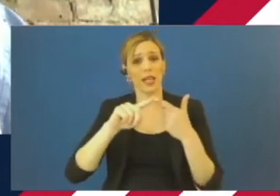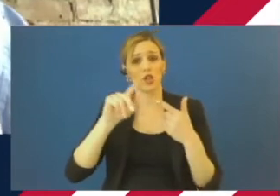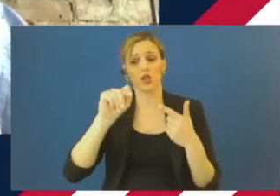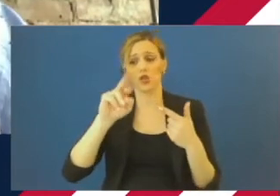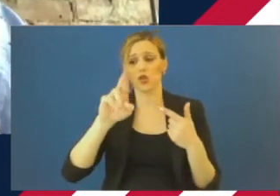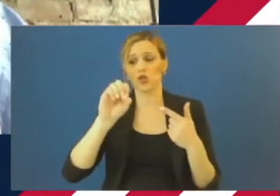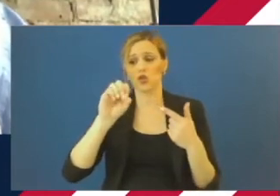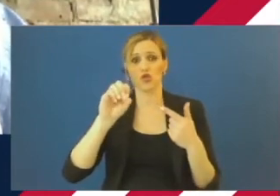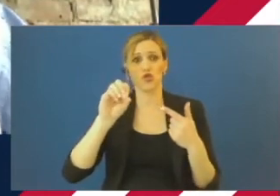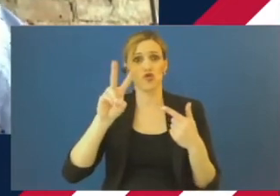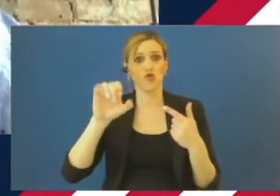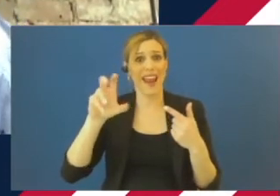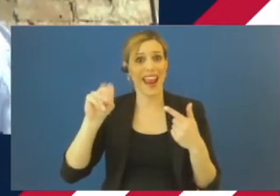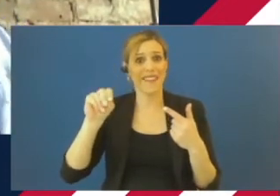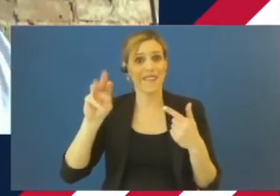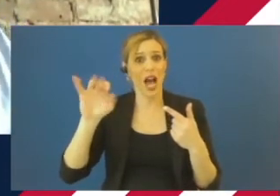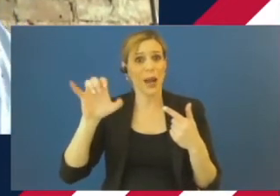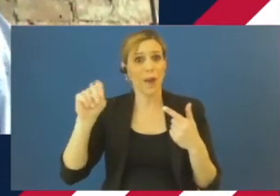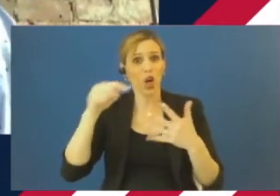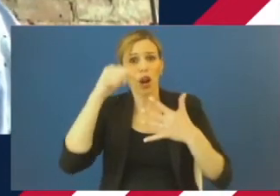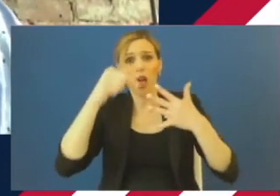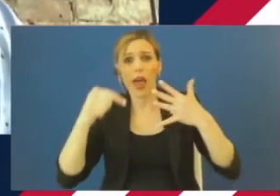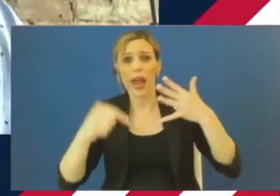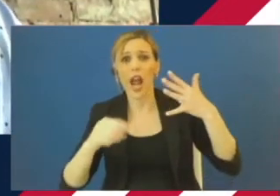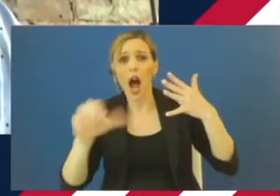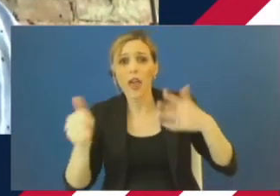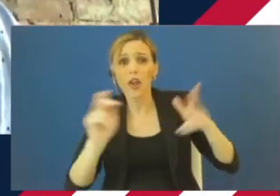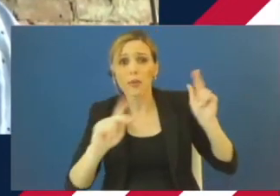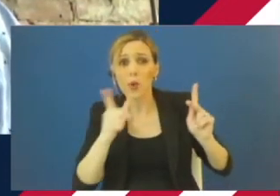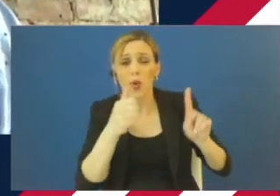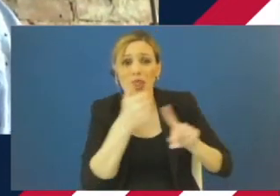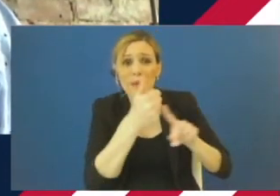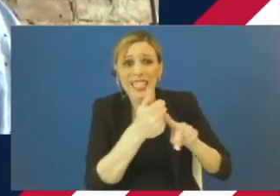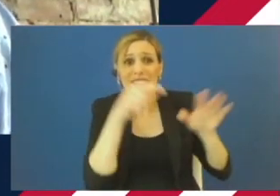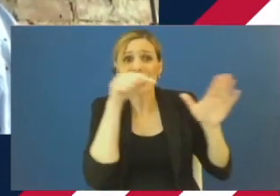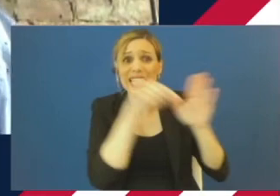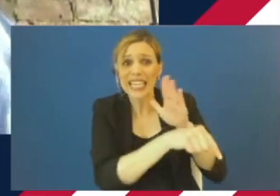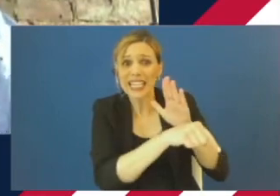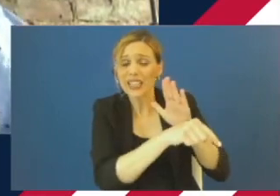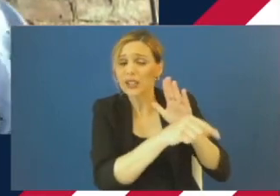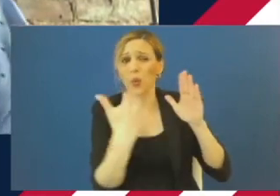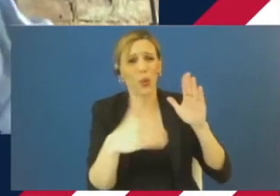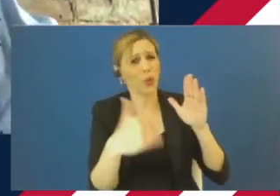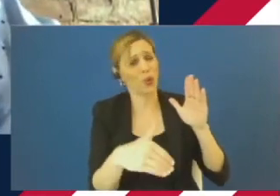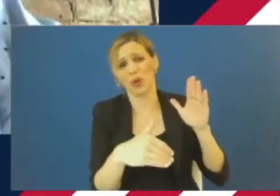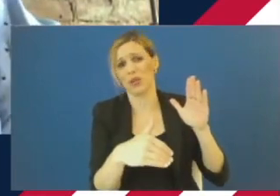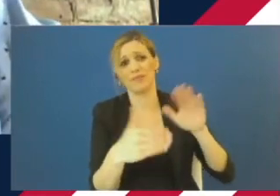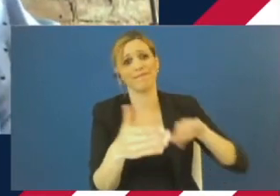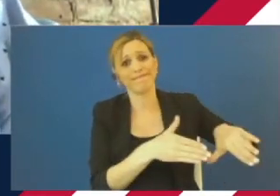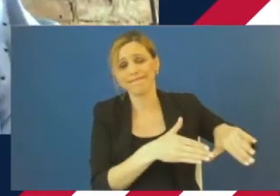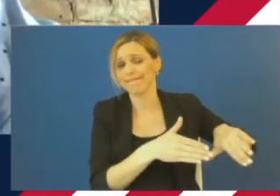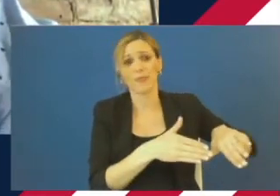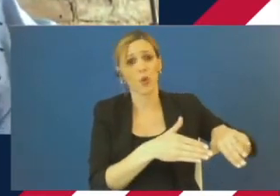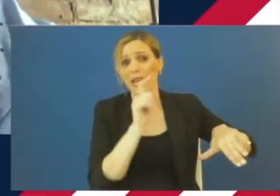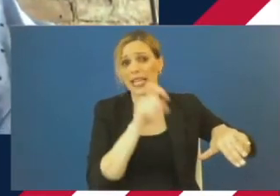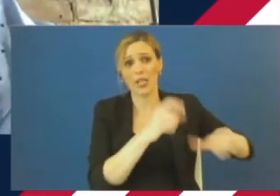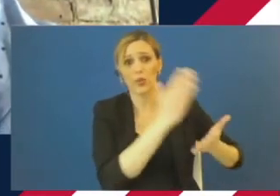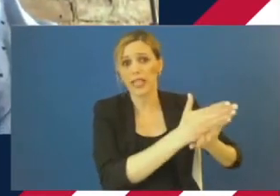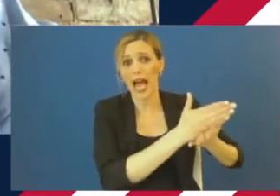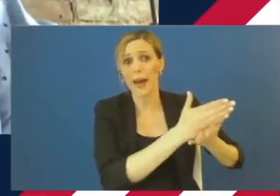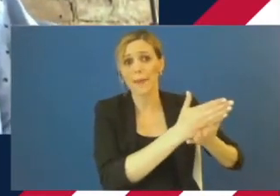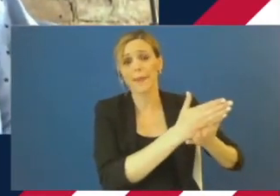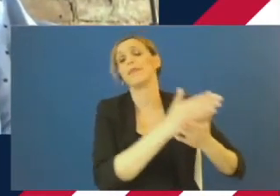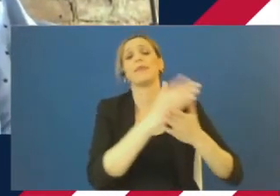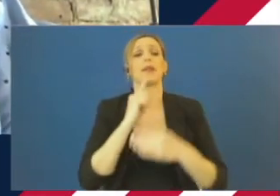others, I don't know what is. I urge the committee to stay true to principles we Democrats have long held dear